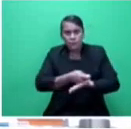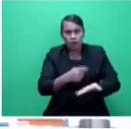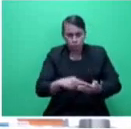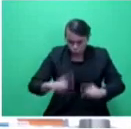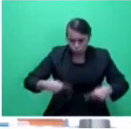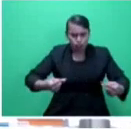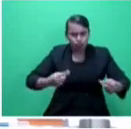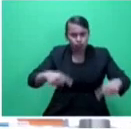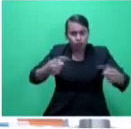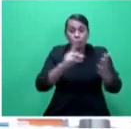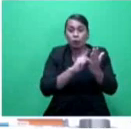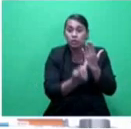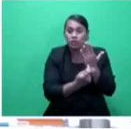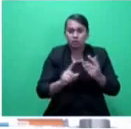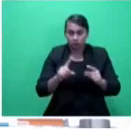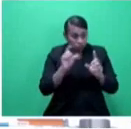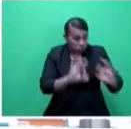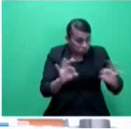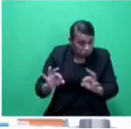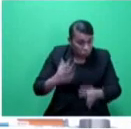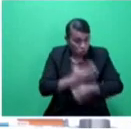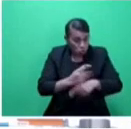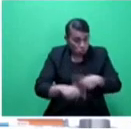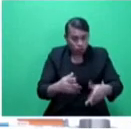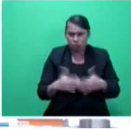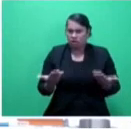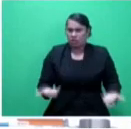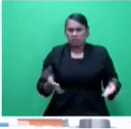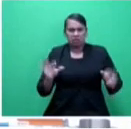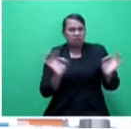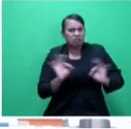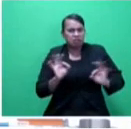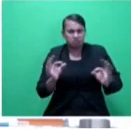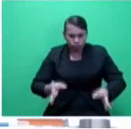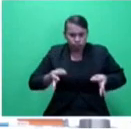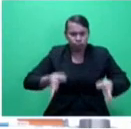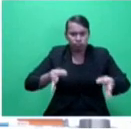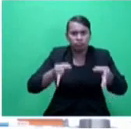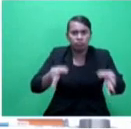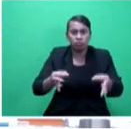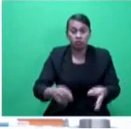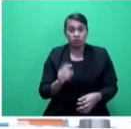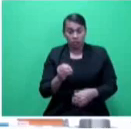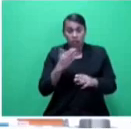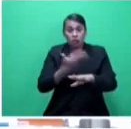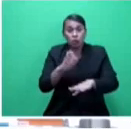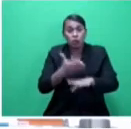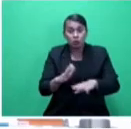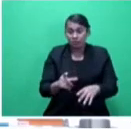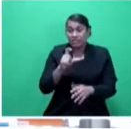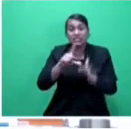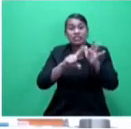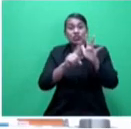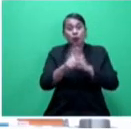project. So I think what the new CEO is actually doing, and working with the current board, which we really thank them for the insight